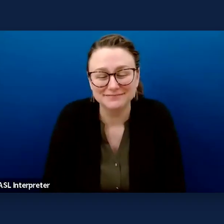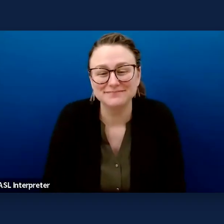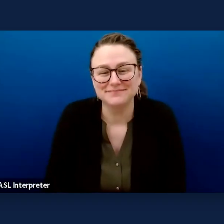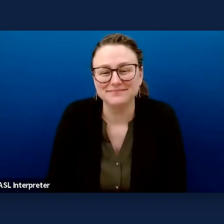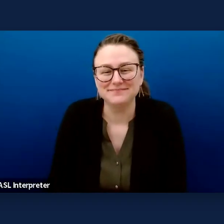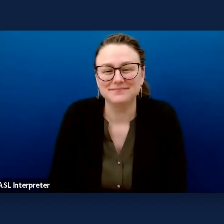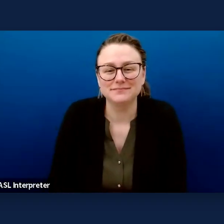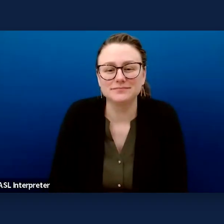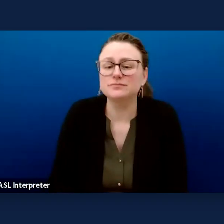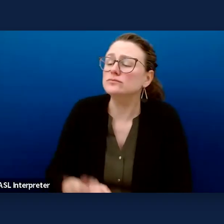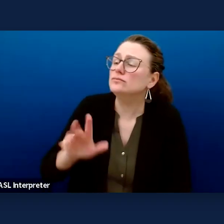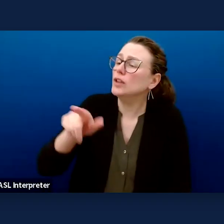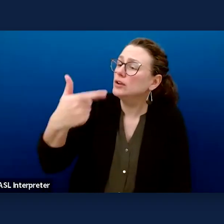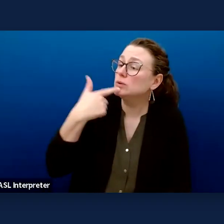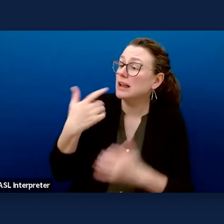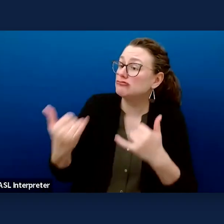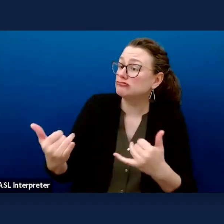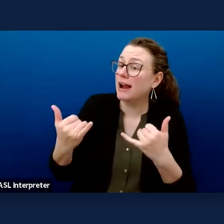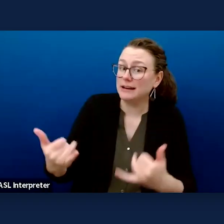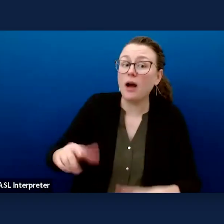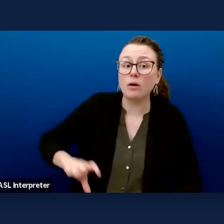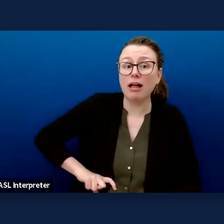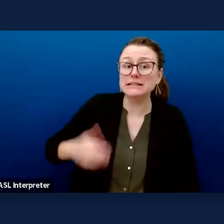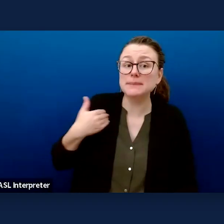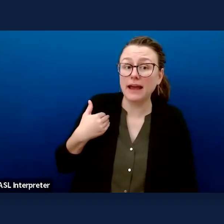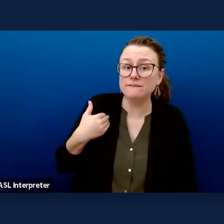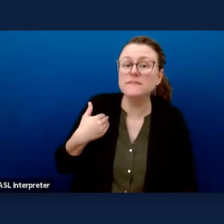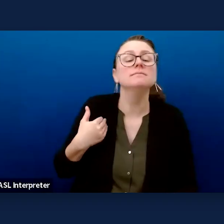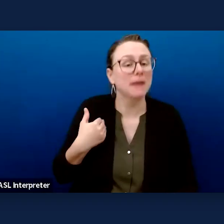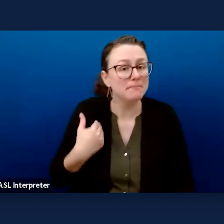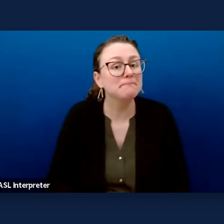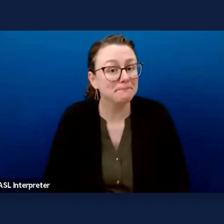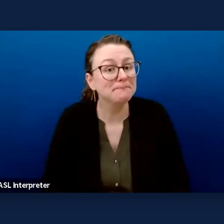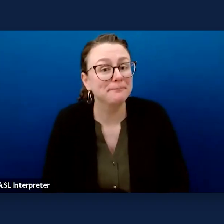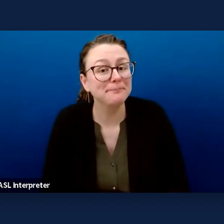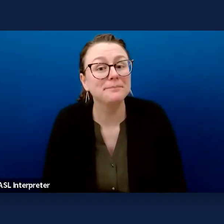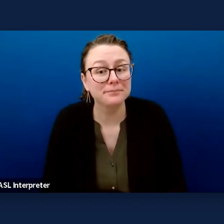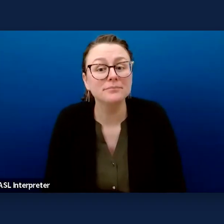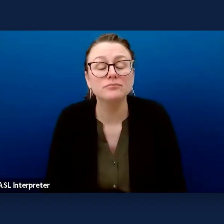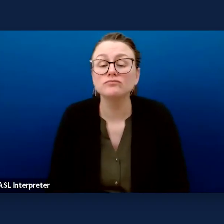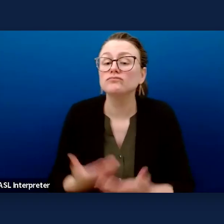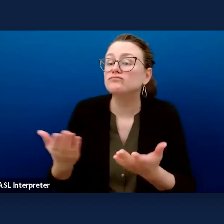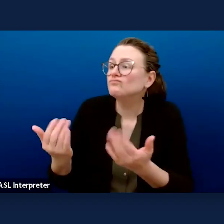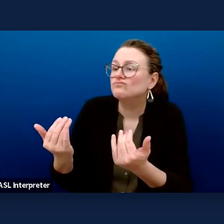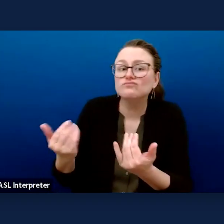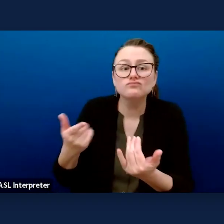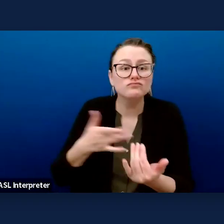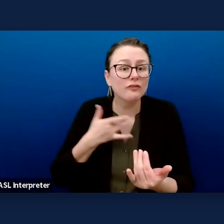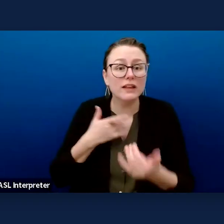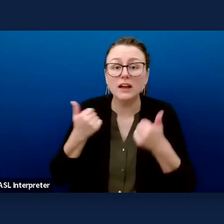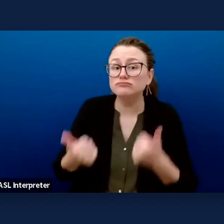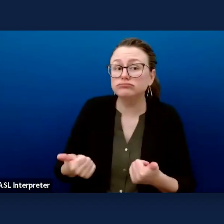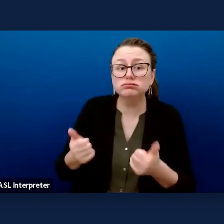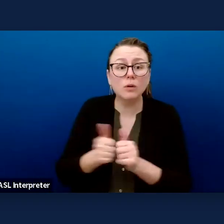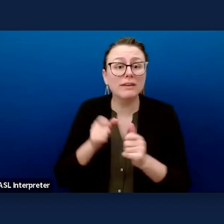And then you said that right now you're dealing with a colostomy, right? Correct, correct. And are you okay in the management of